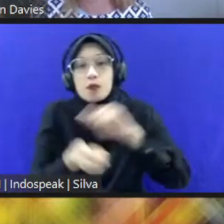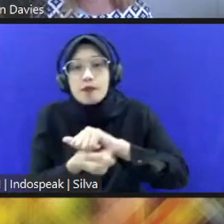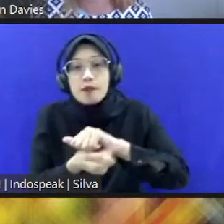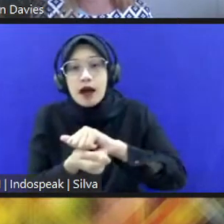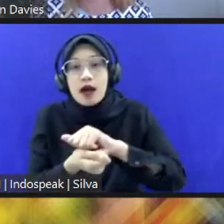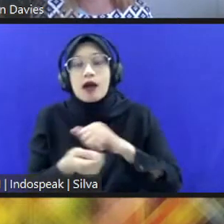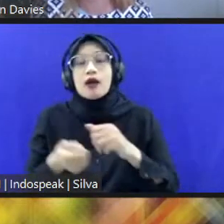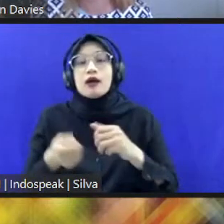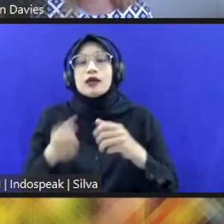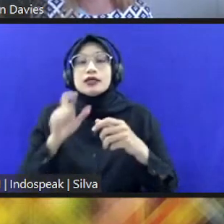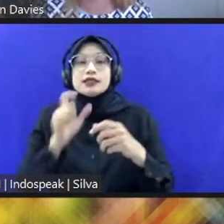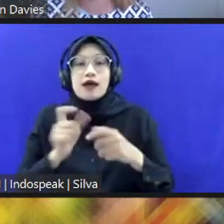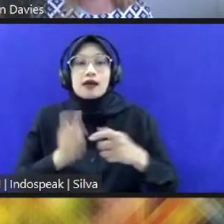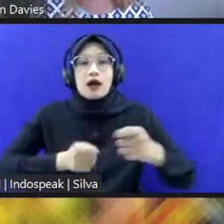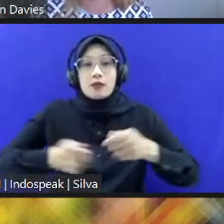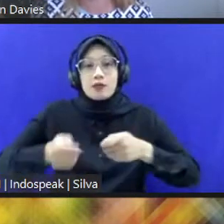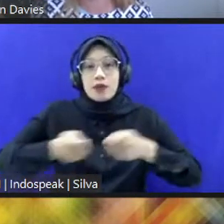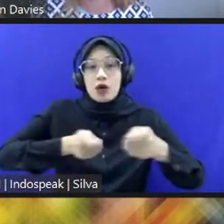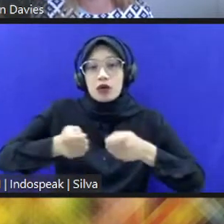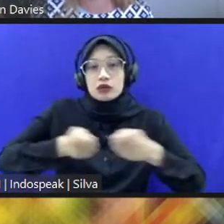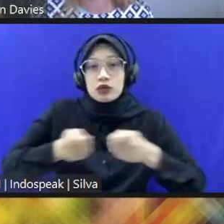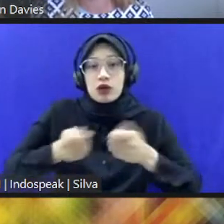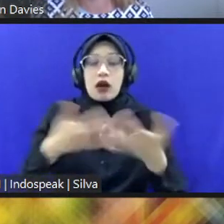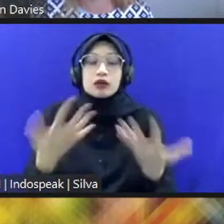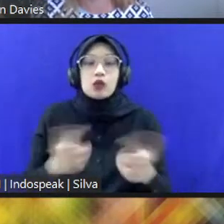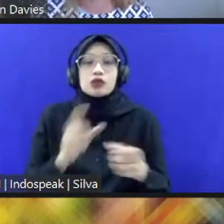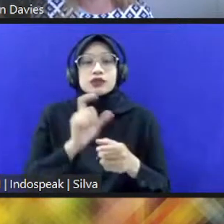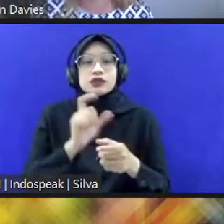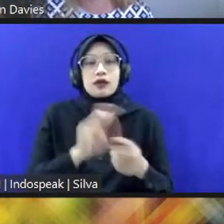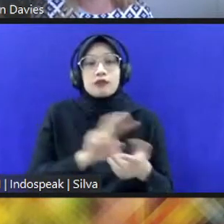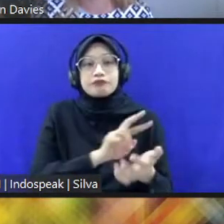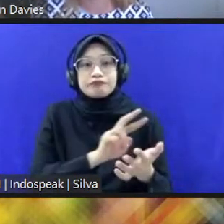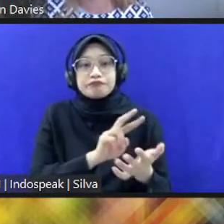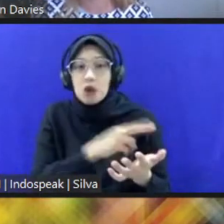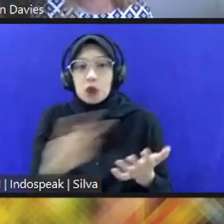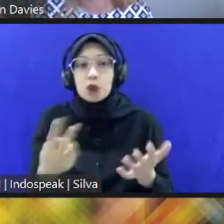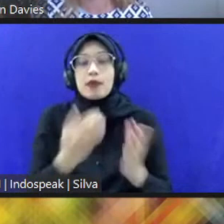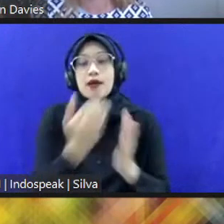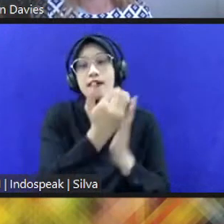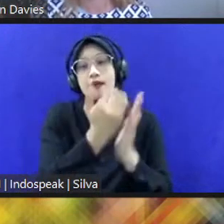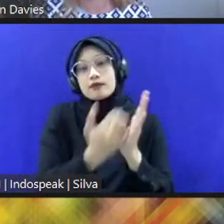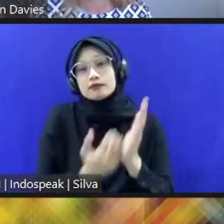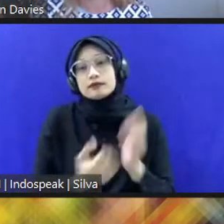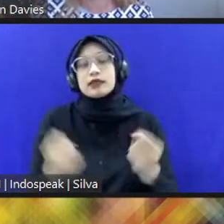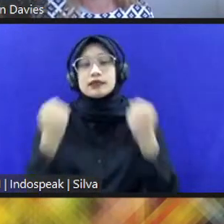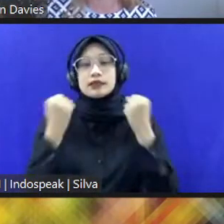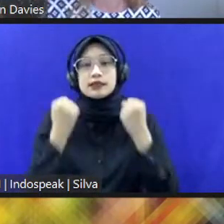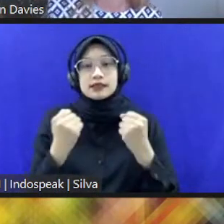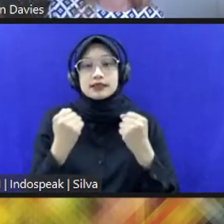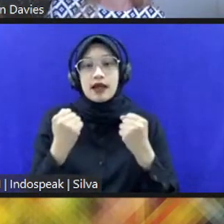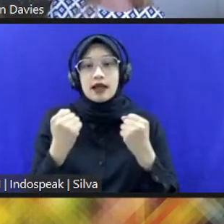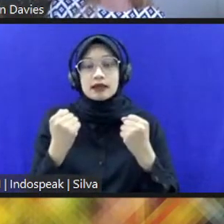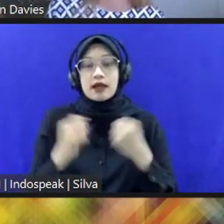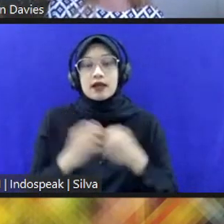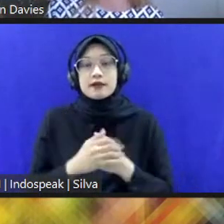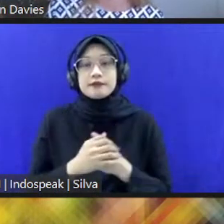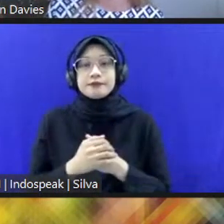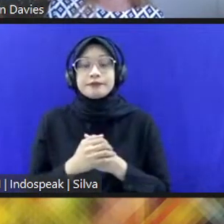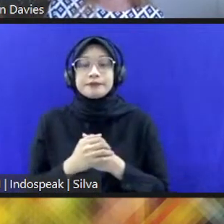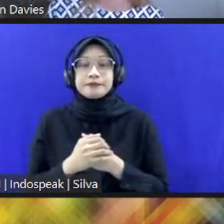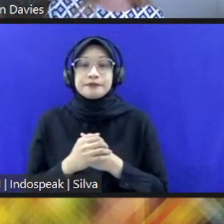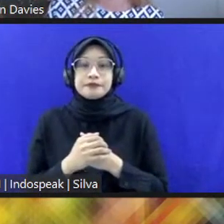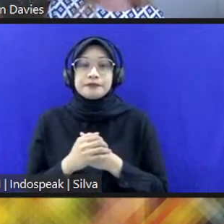approach and handle the health policy. For example, more and more demand for